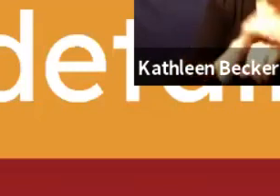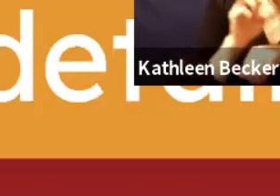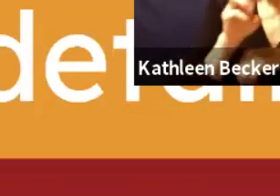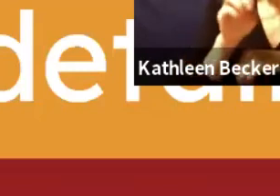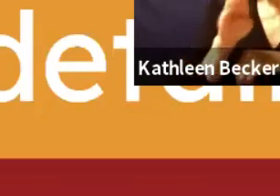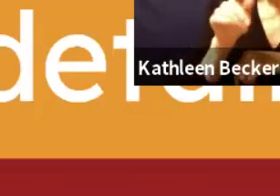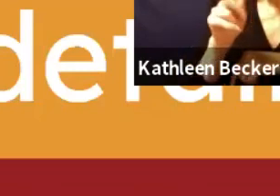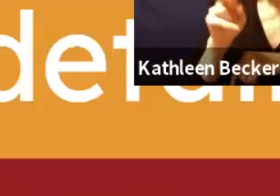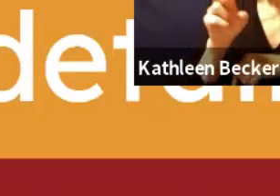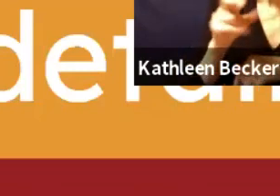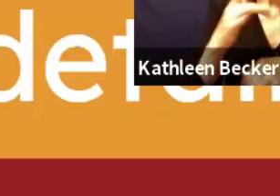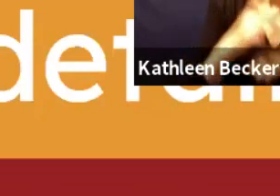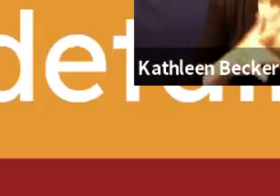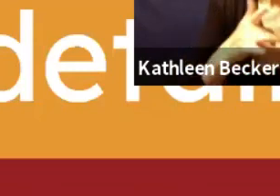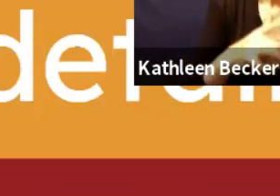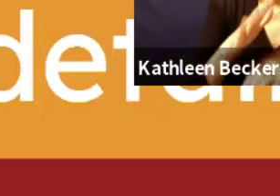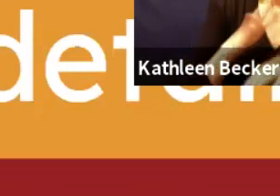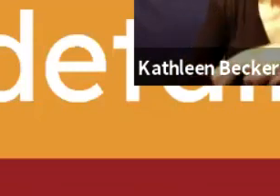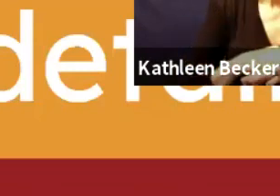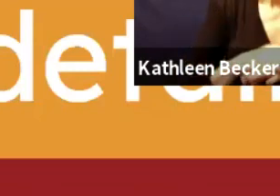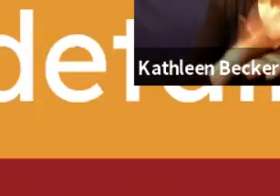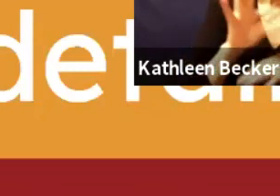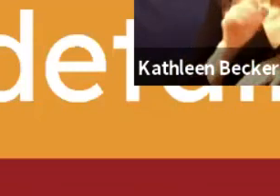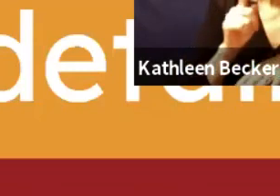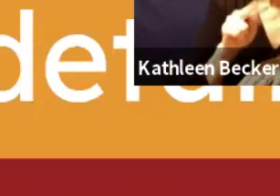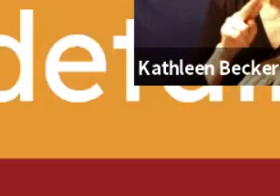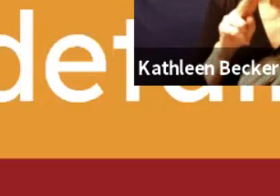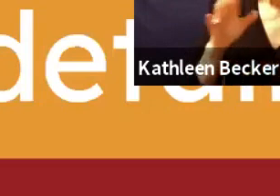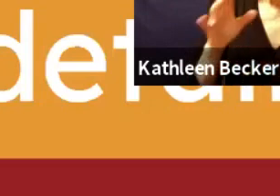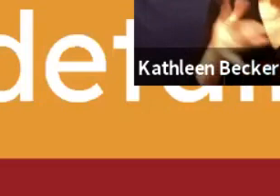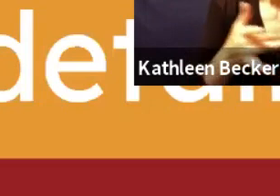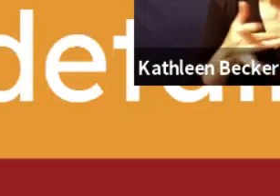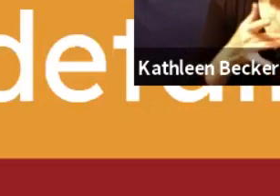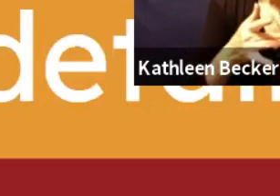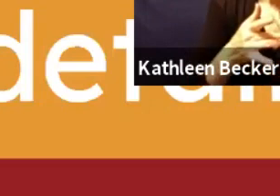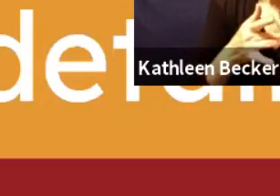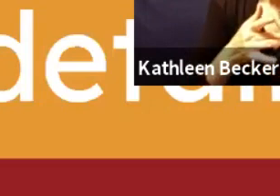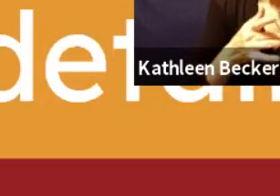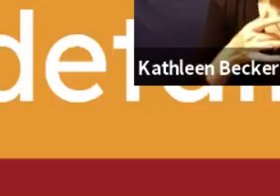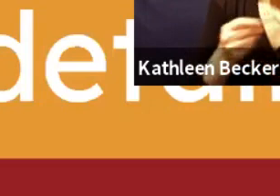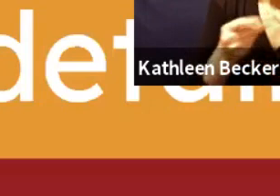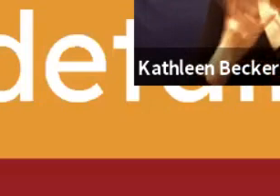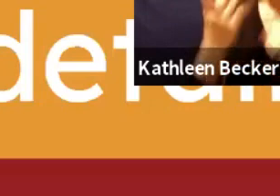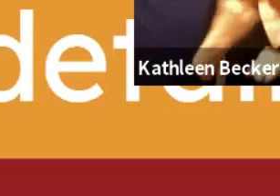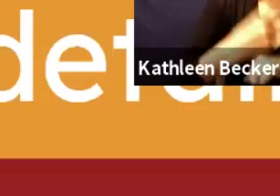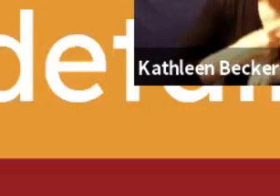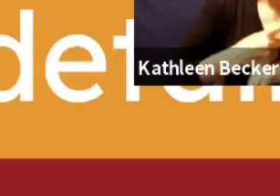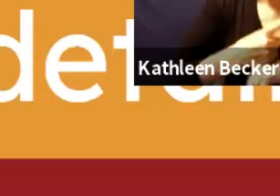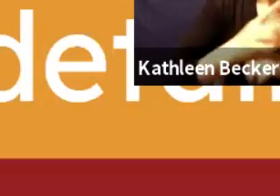will also be available on the Family Technology site in just a couple of days.